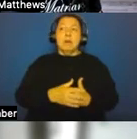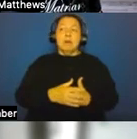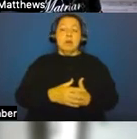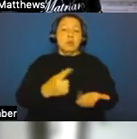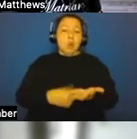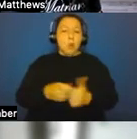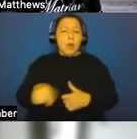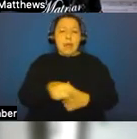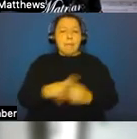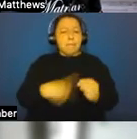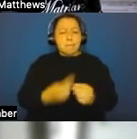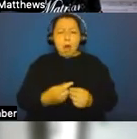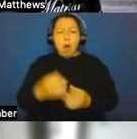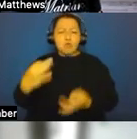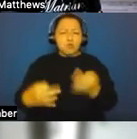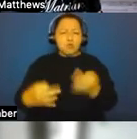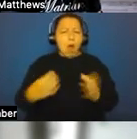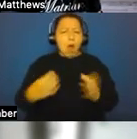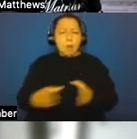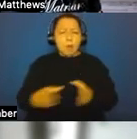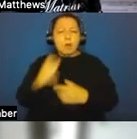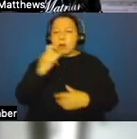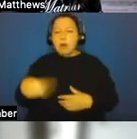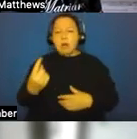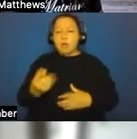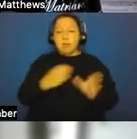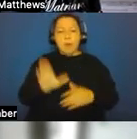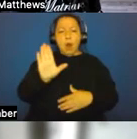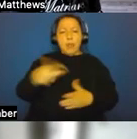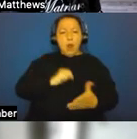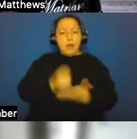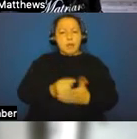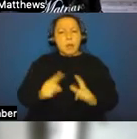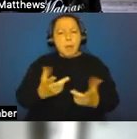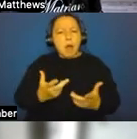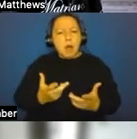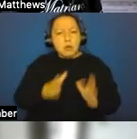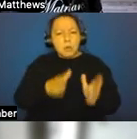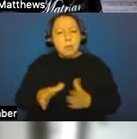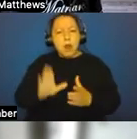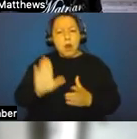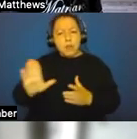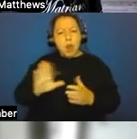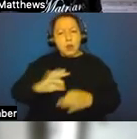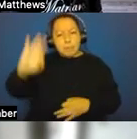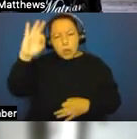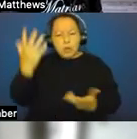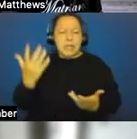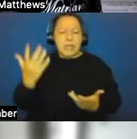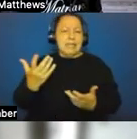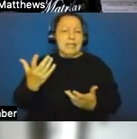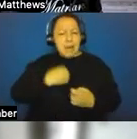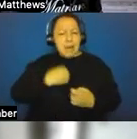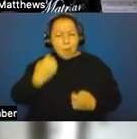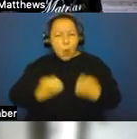preparation and how to not just prepare their testimony, but to prepare spiritually and emotionally, because it takes